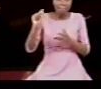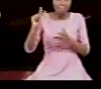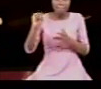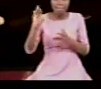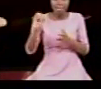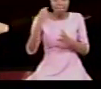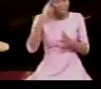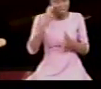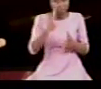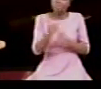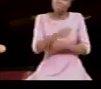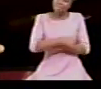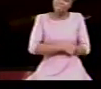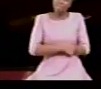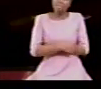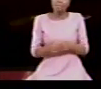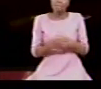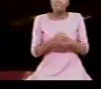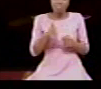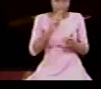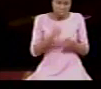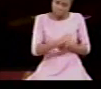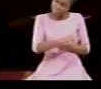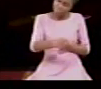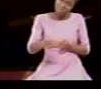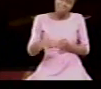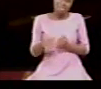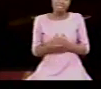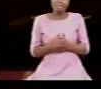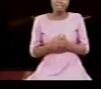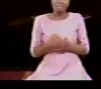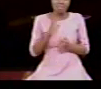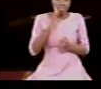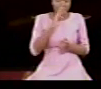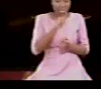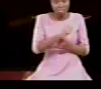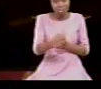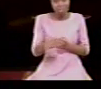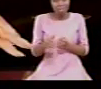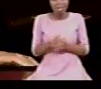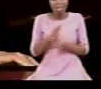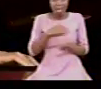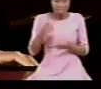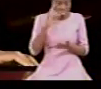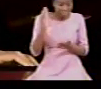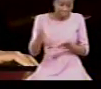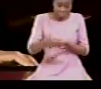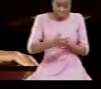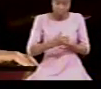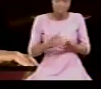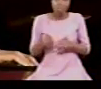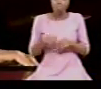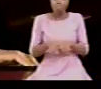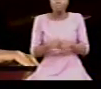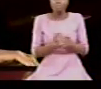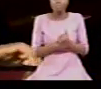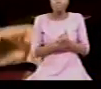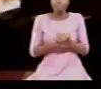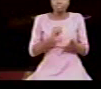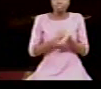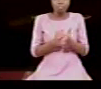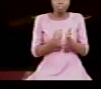mean, what are you doing? You are sowing. You are sowing, and you will reap also. So that is point number